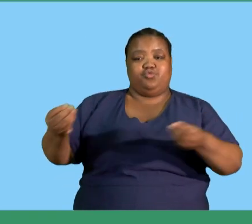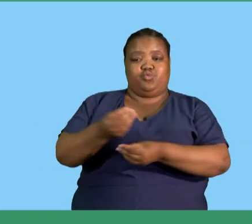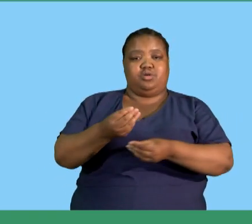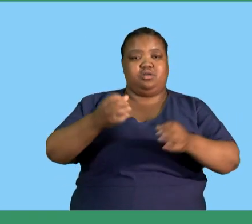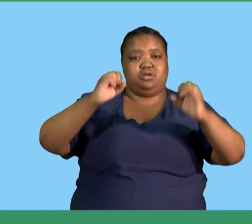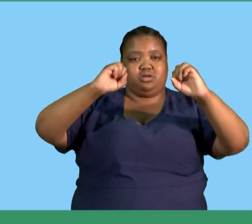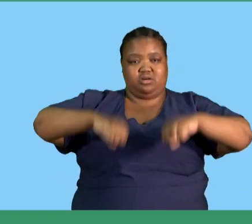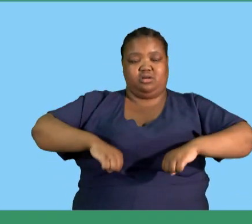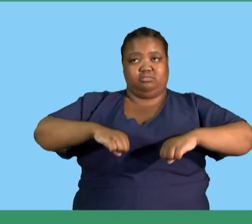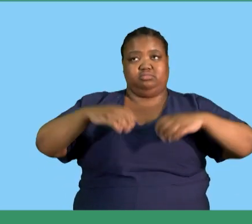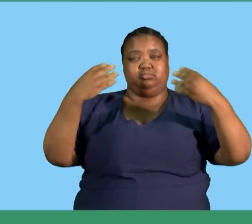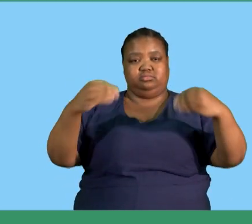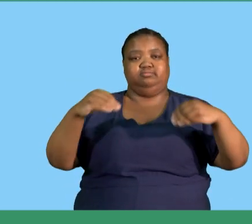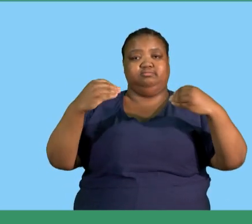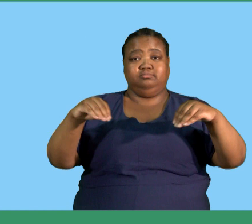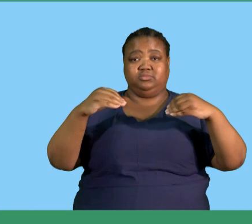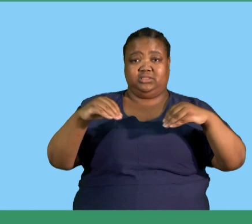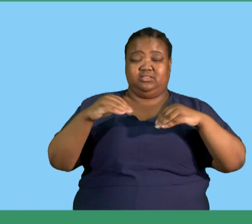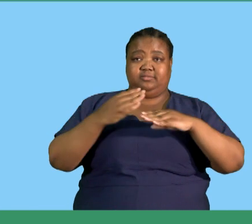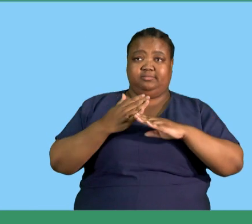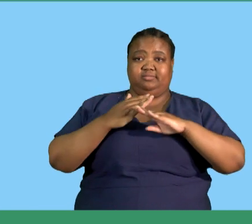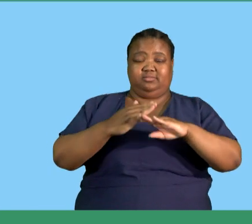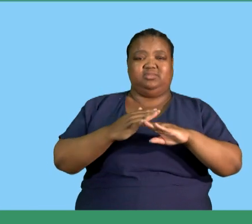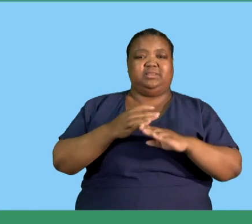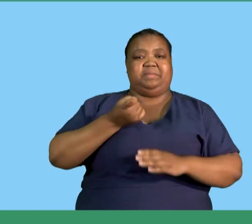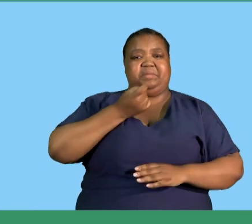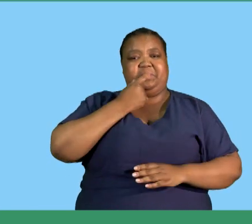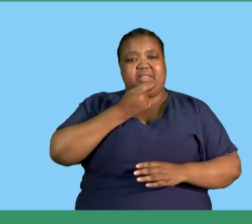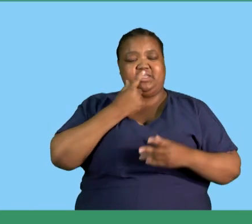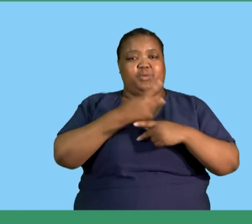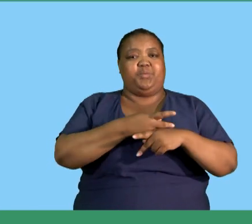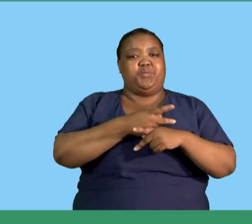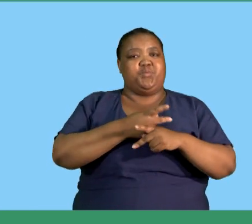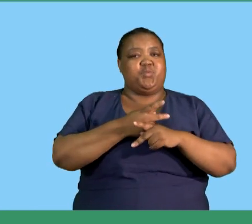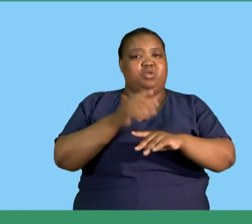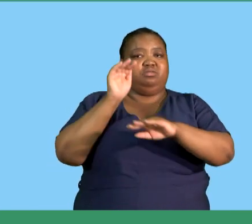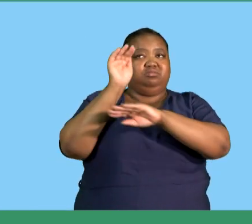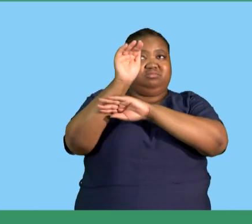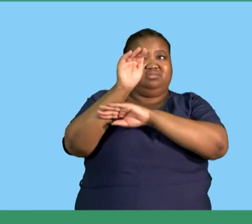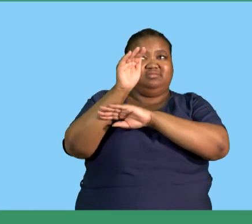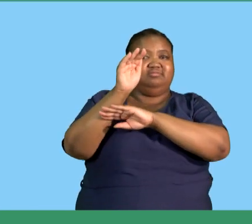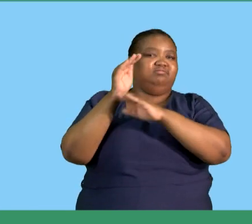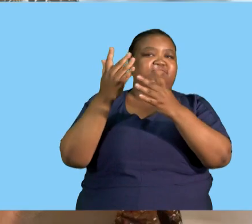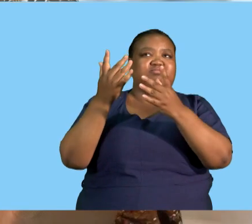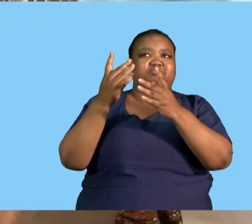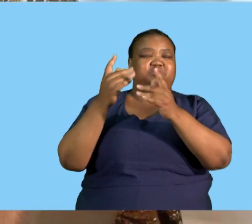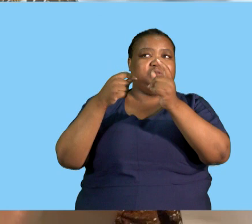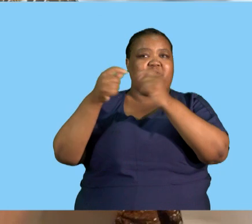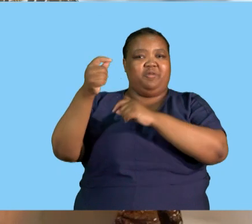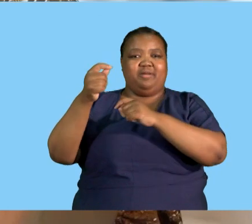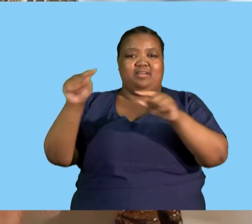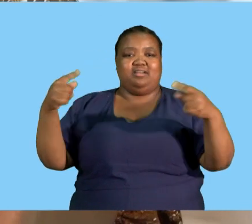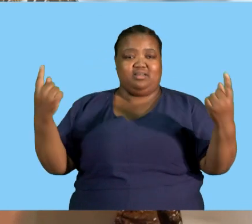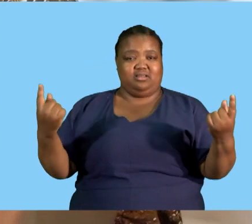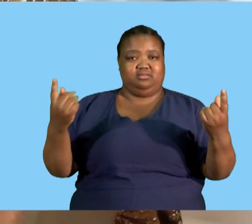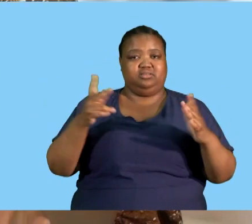trade agreements may prevent businesses from importing some medicine or products. We know there are certain policies that